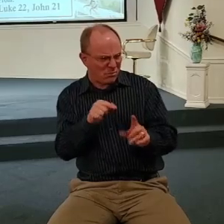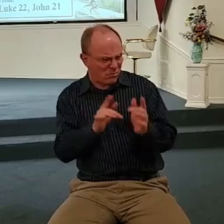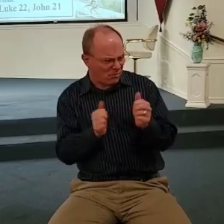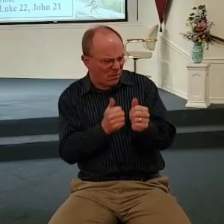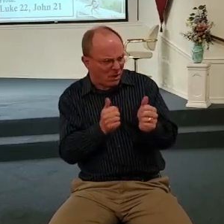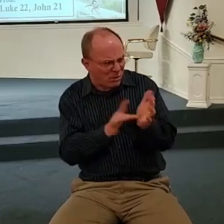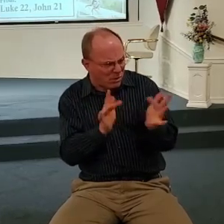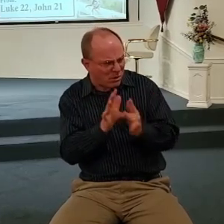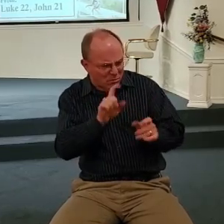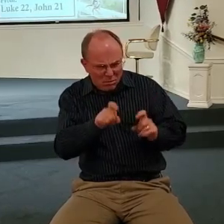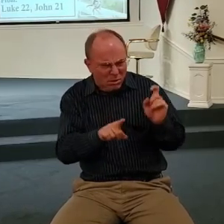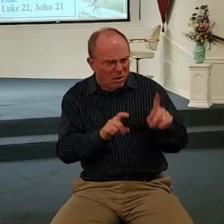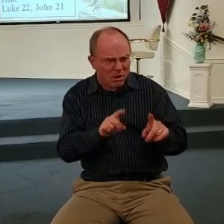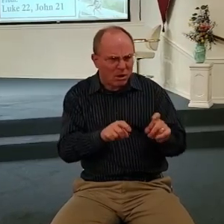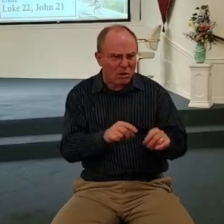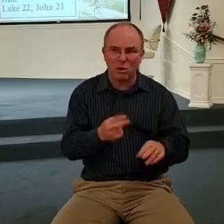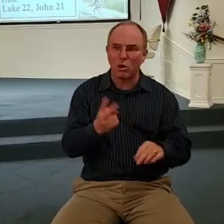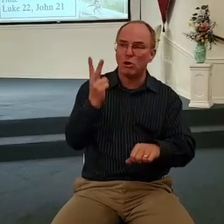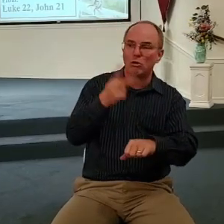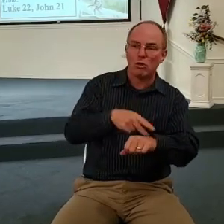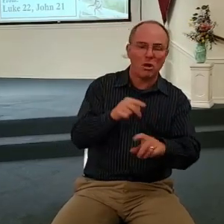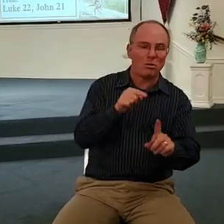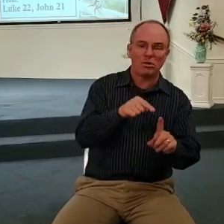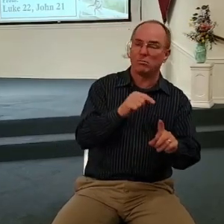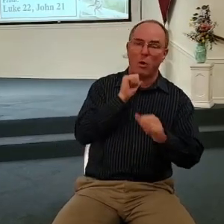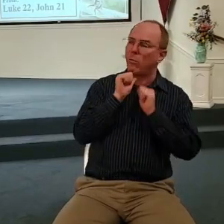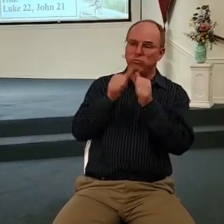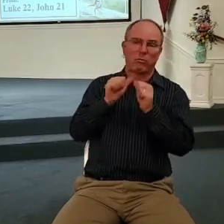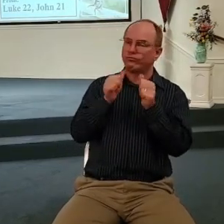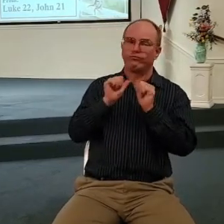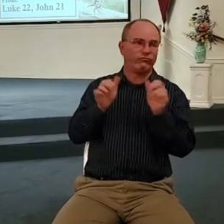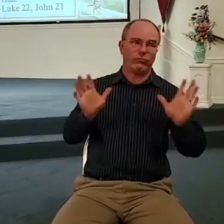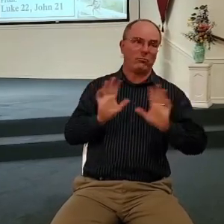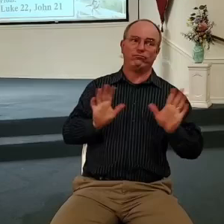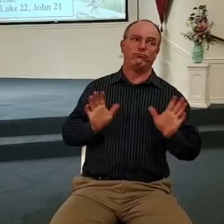And twice, he denies Jesus.